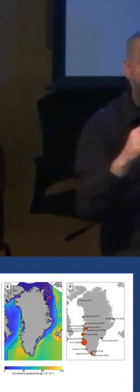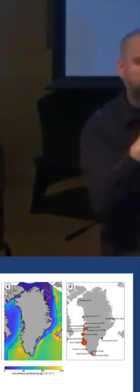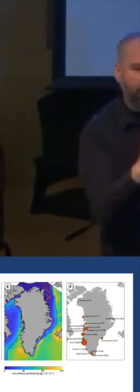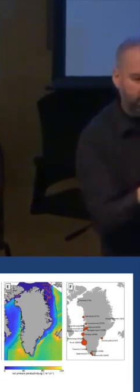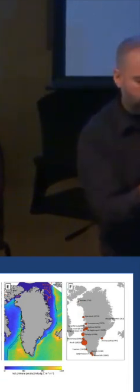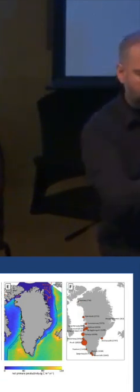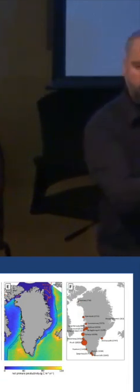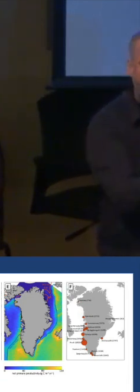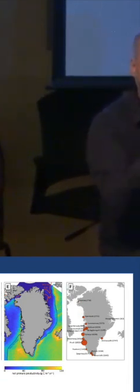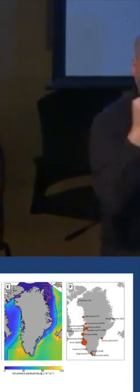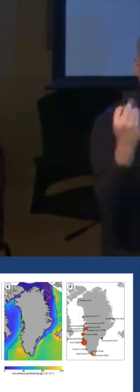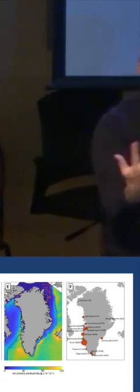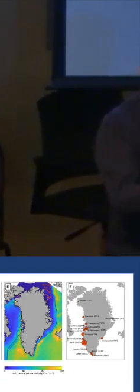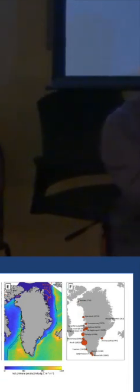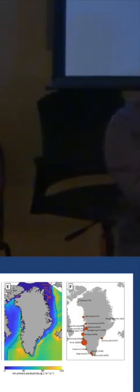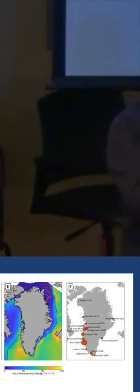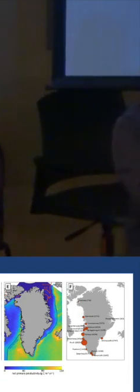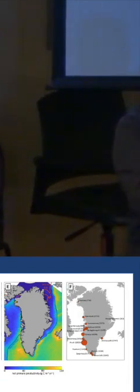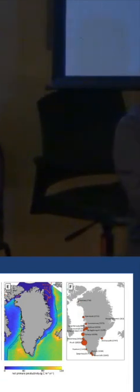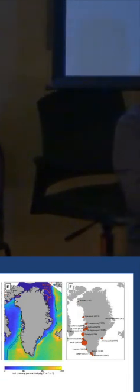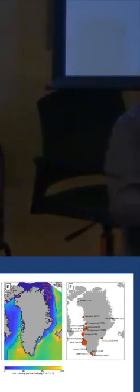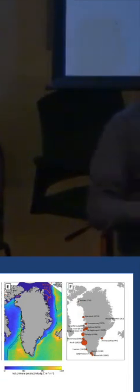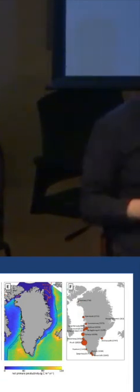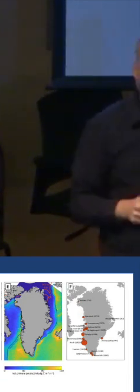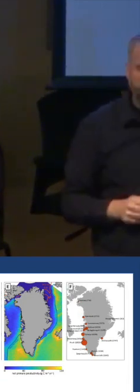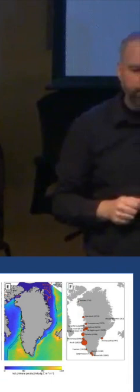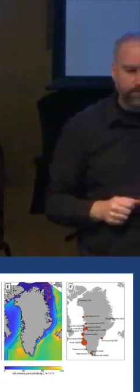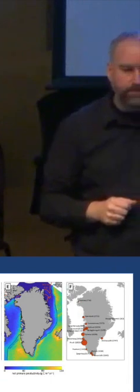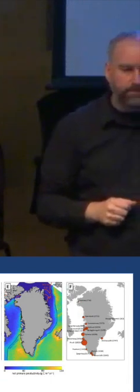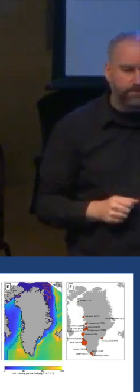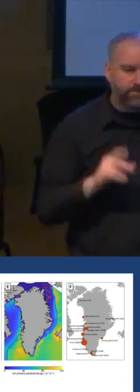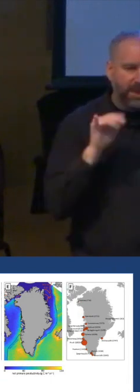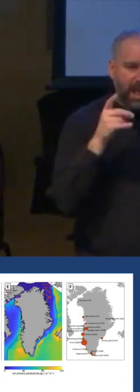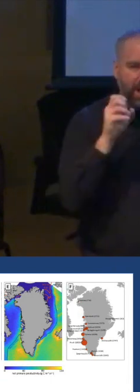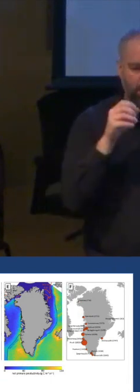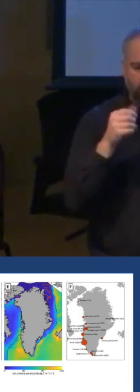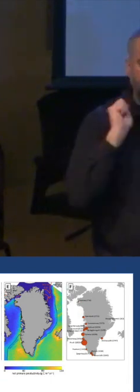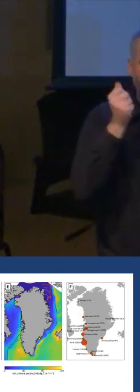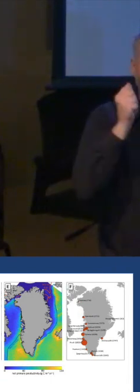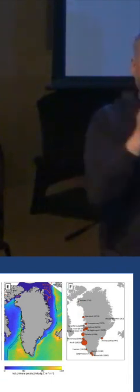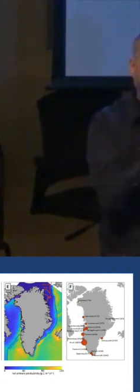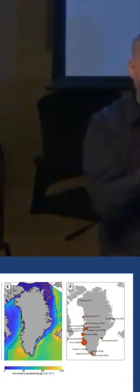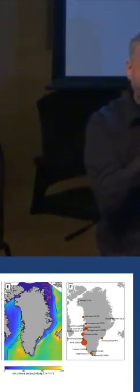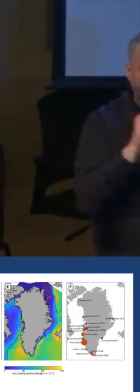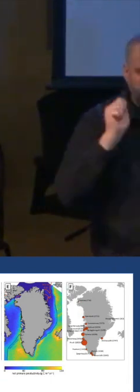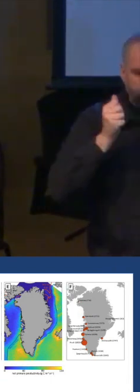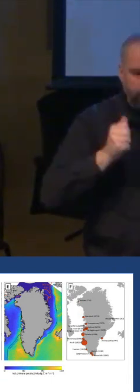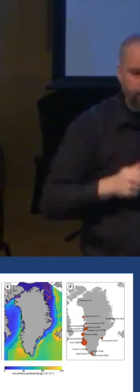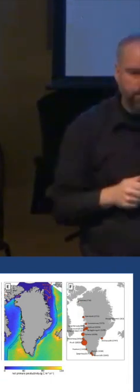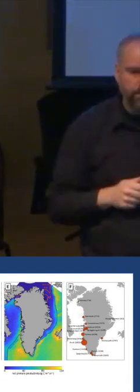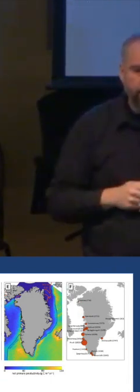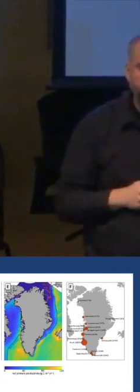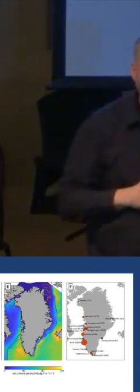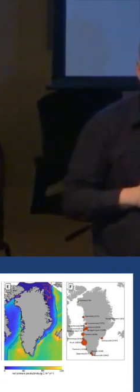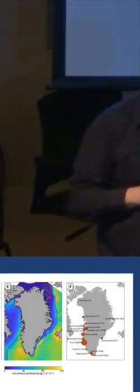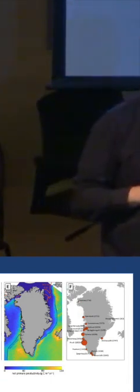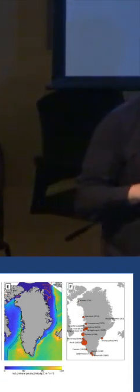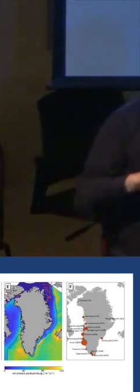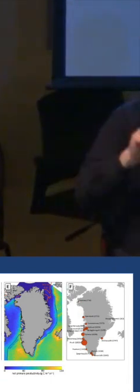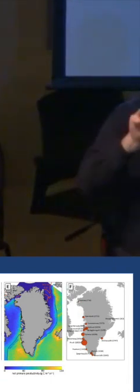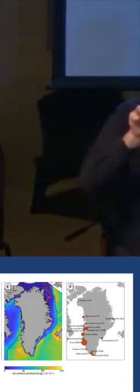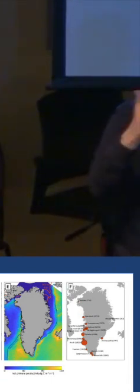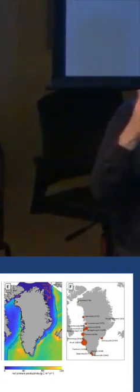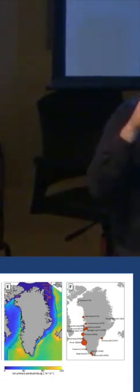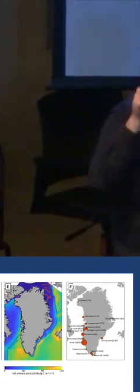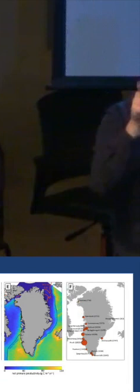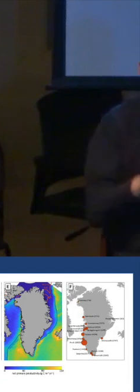the way, the third plot shows ocean productivity. And so again, for communities that